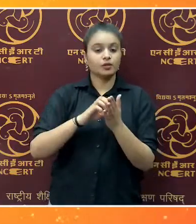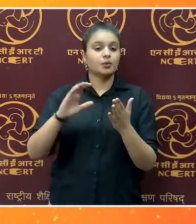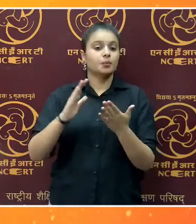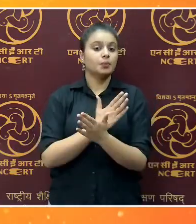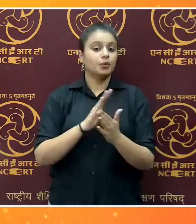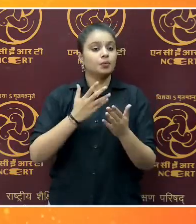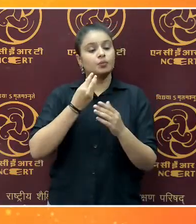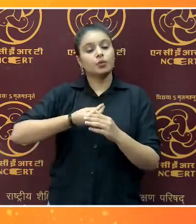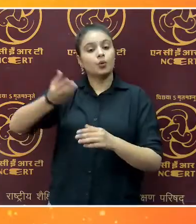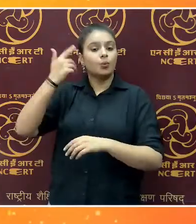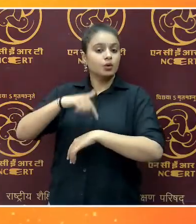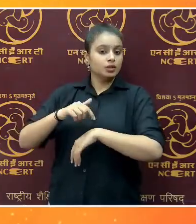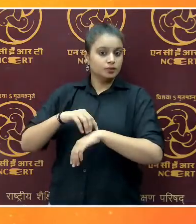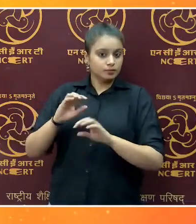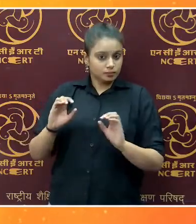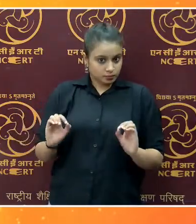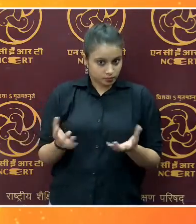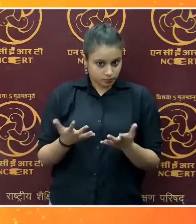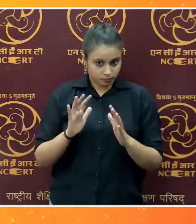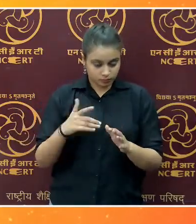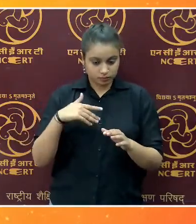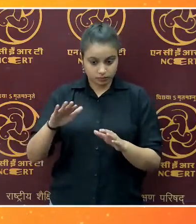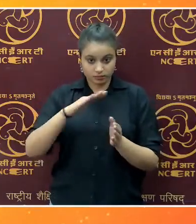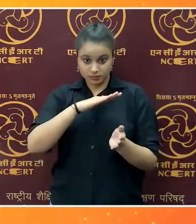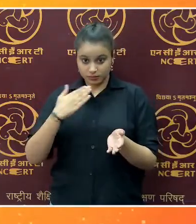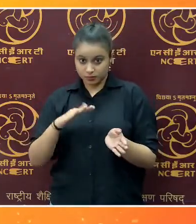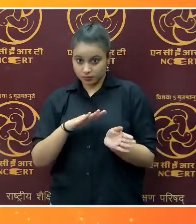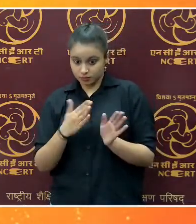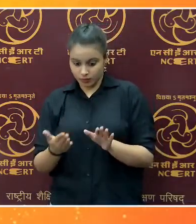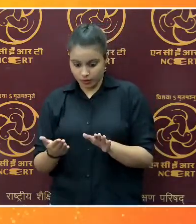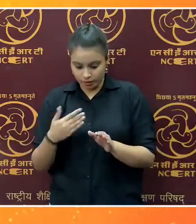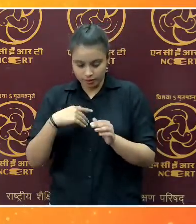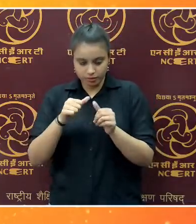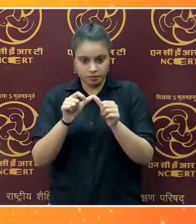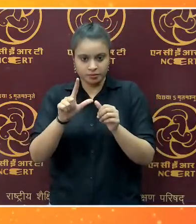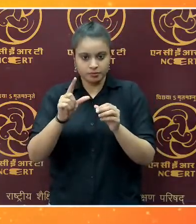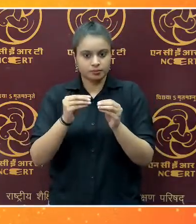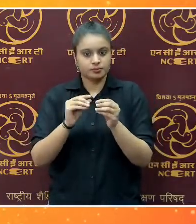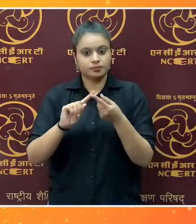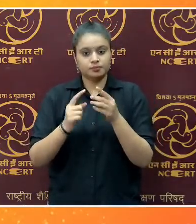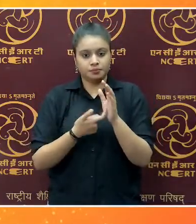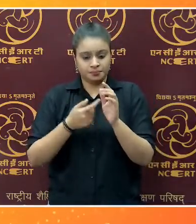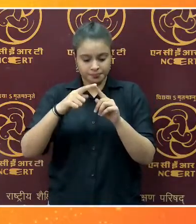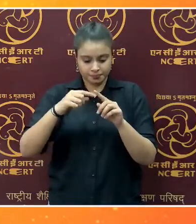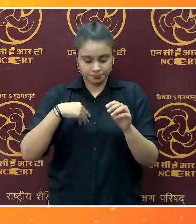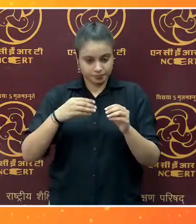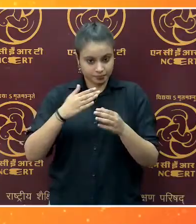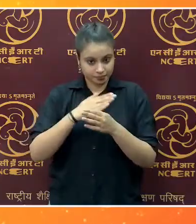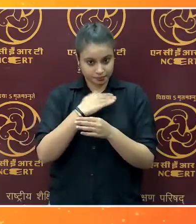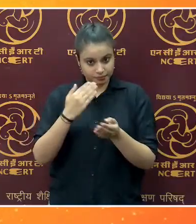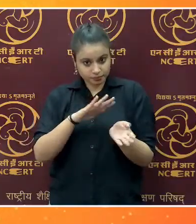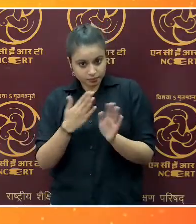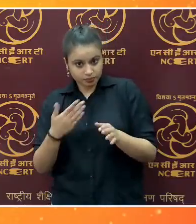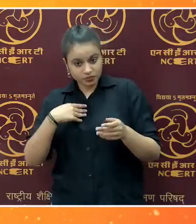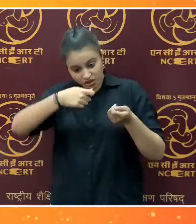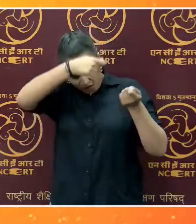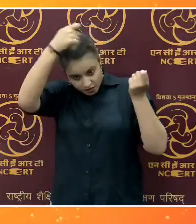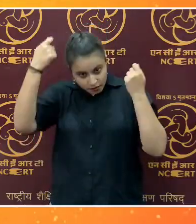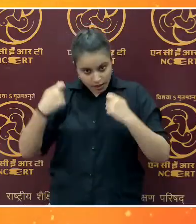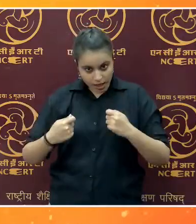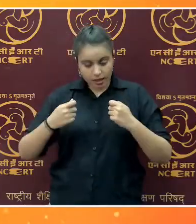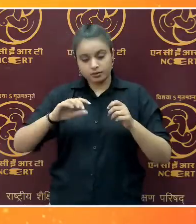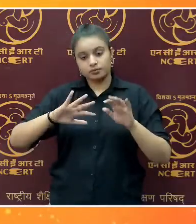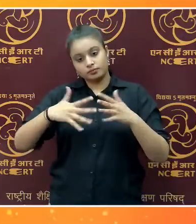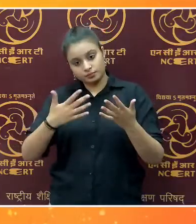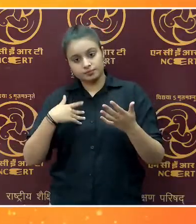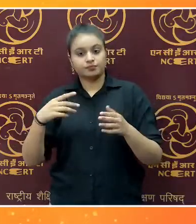Ancient Mariner, where the mariner kills an albatross, and a dead albatross then hangs on his neck, which is why his neck is